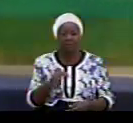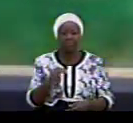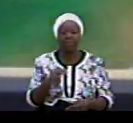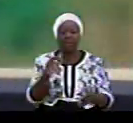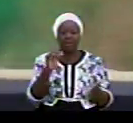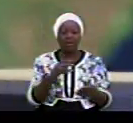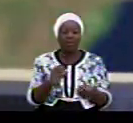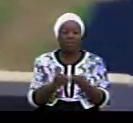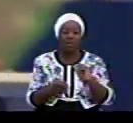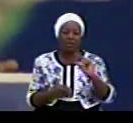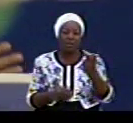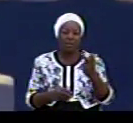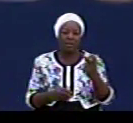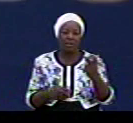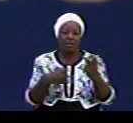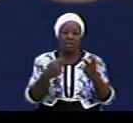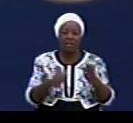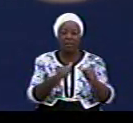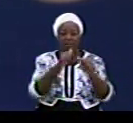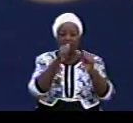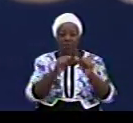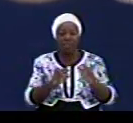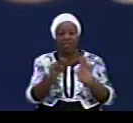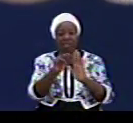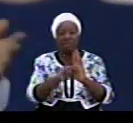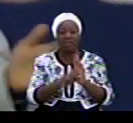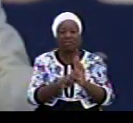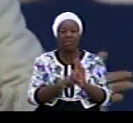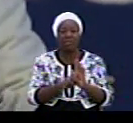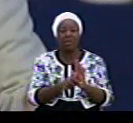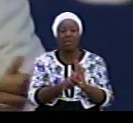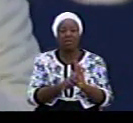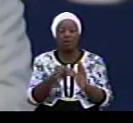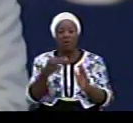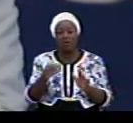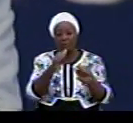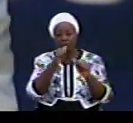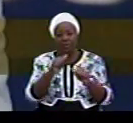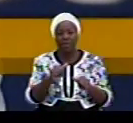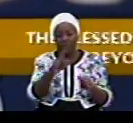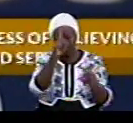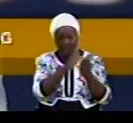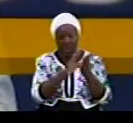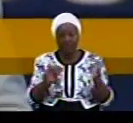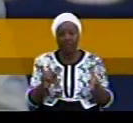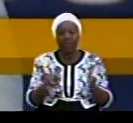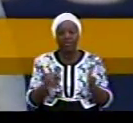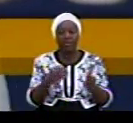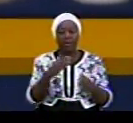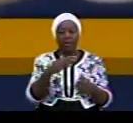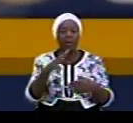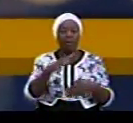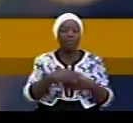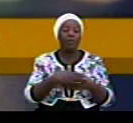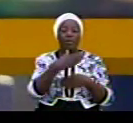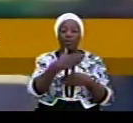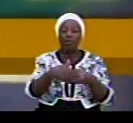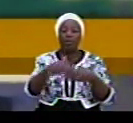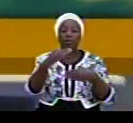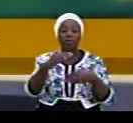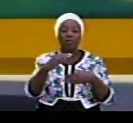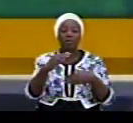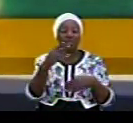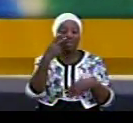three, the blessedness of believing beyond seeing.